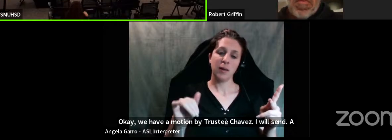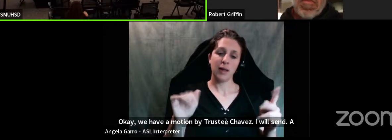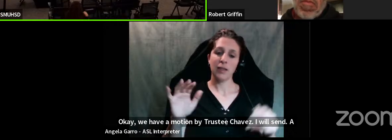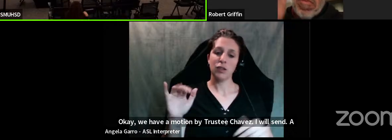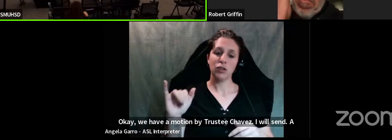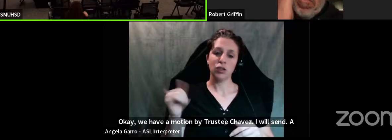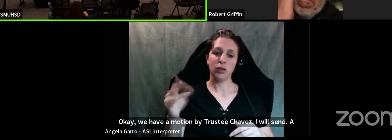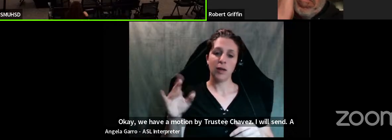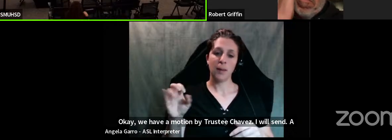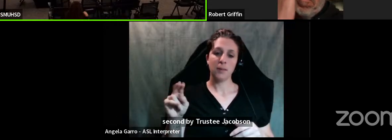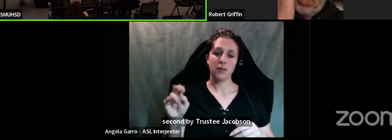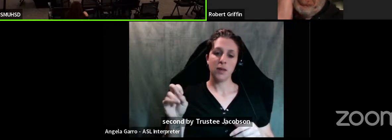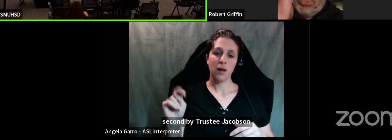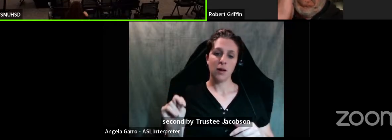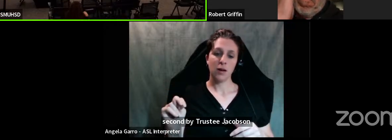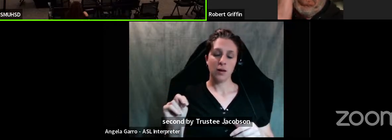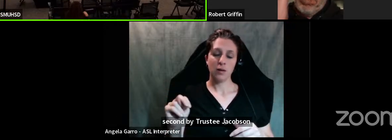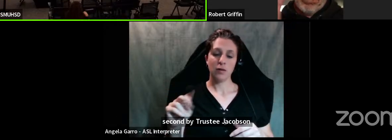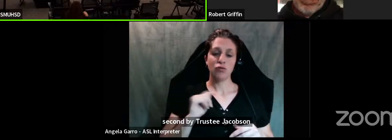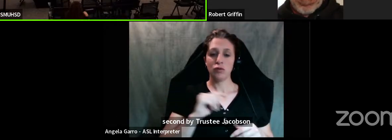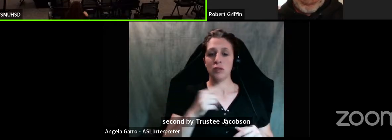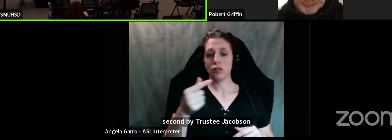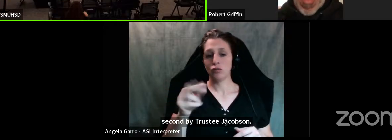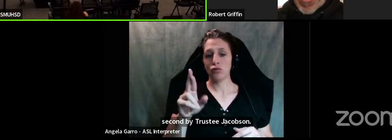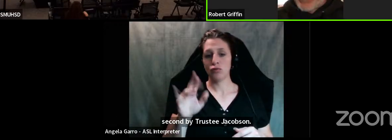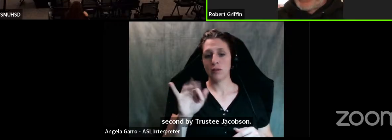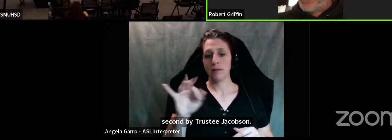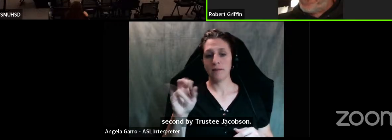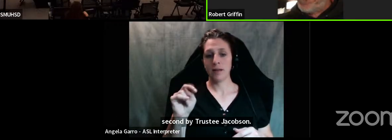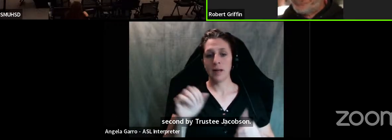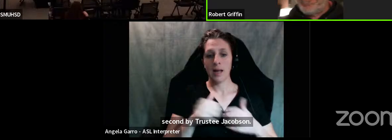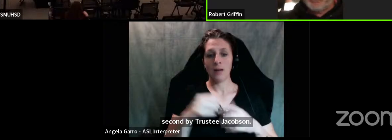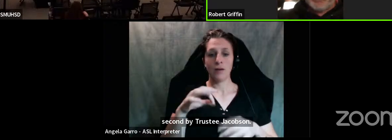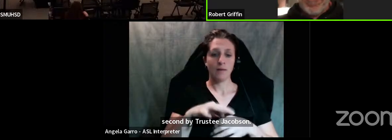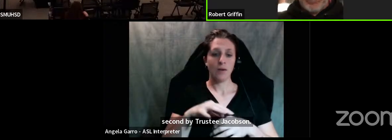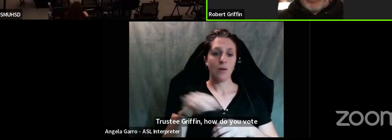Jacobson. Trustee Griffin, how do you vote? Aye.